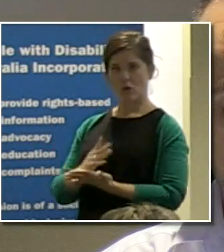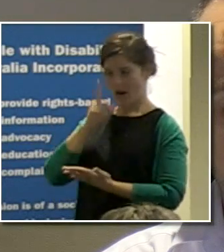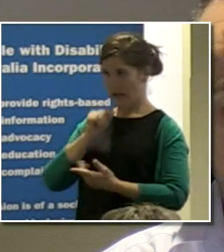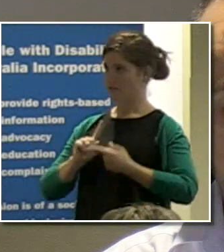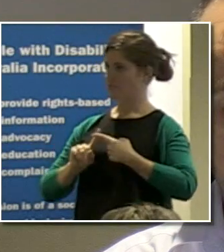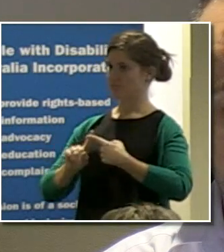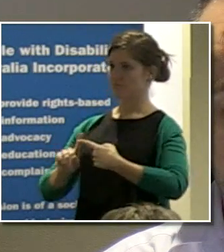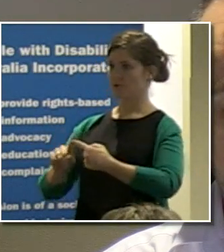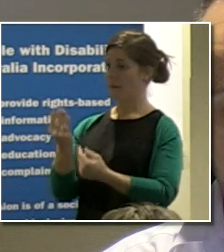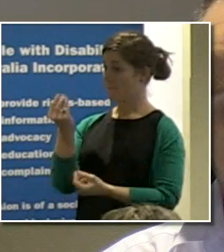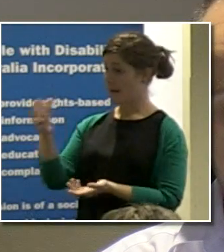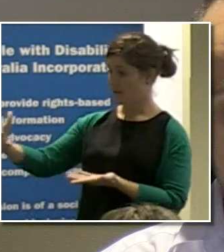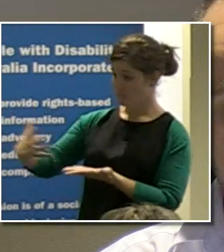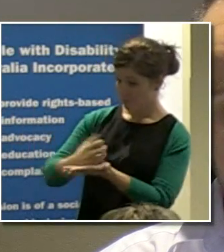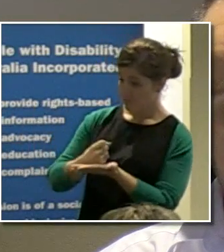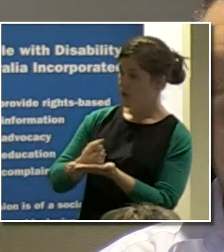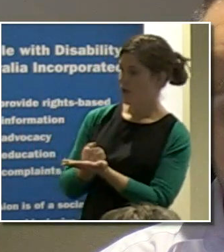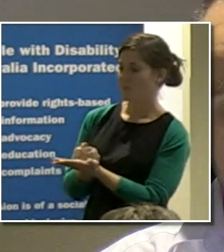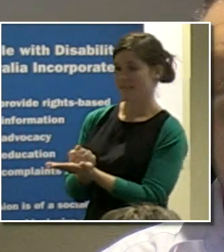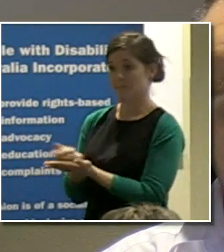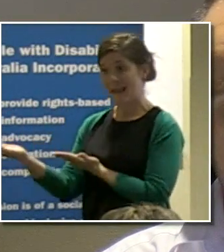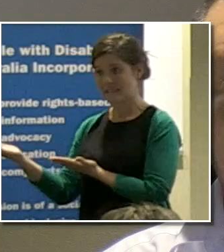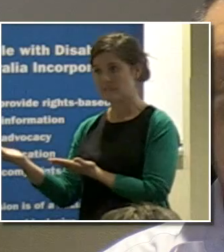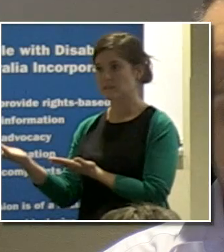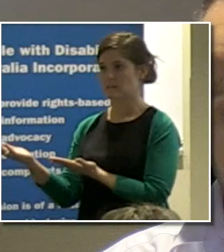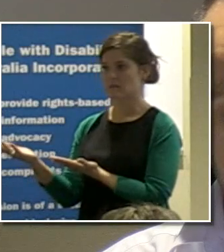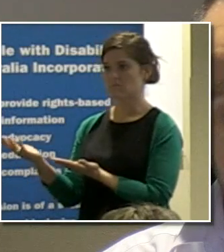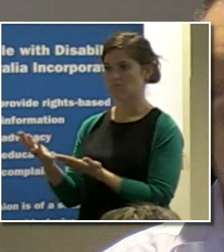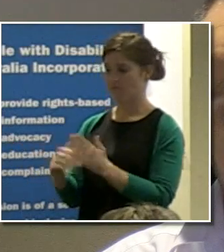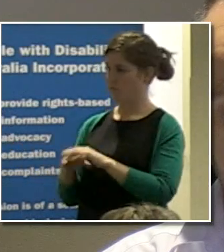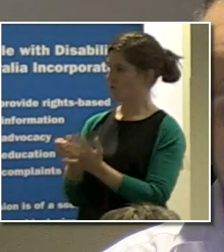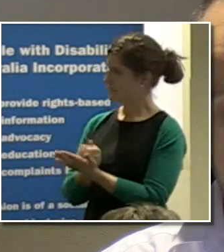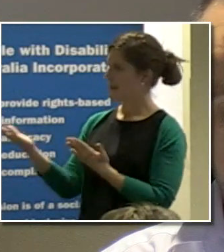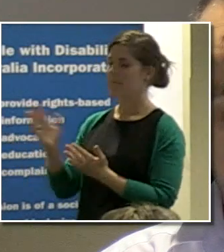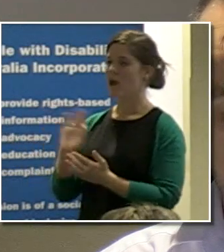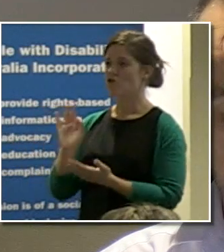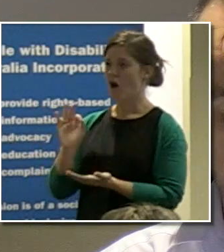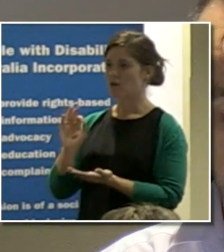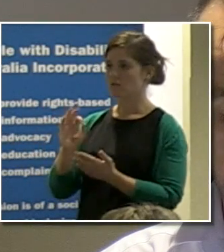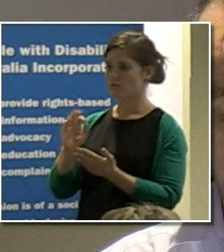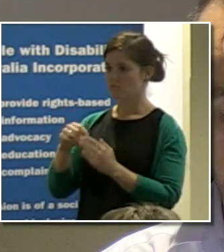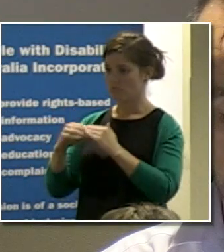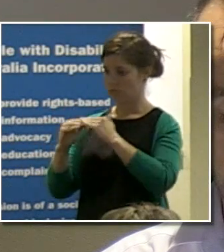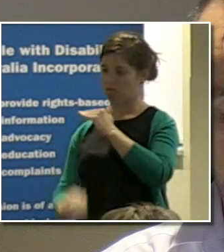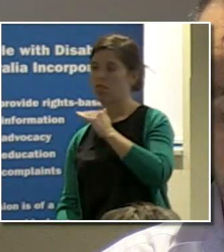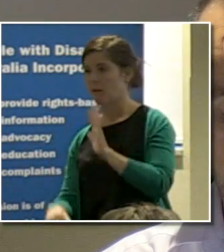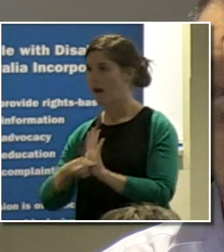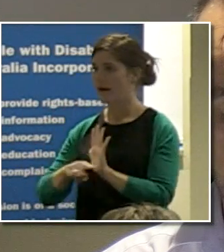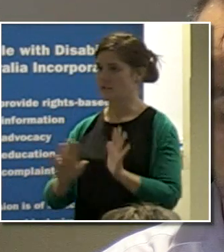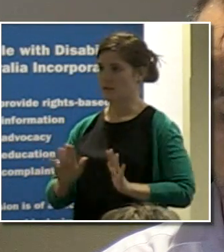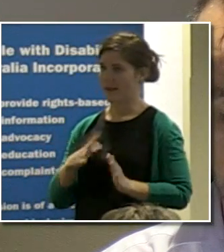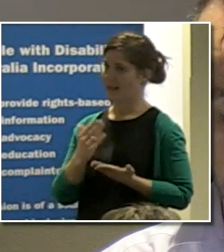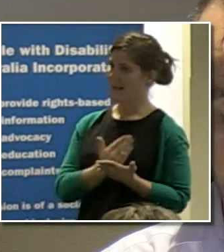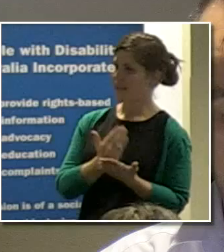actually spending all of the money that comes in, but not going into drawing down on our reserves, because we do need that for the future.